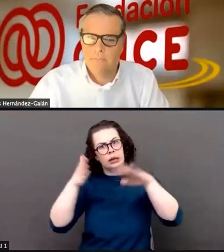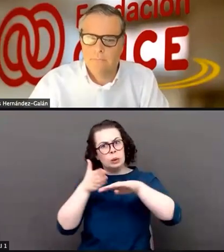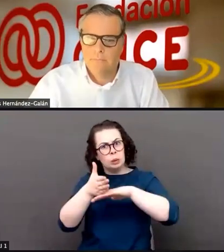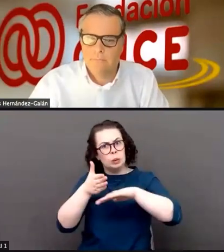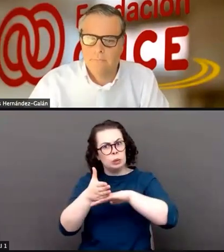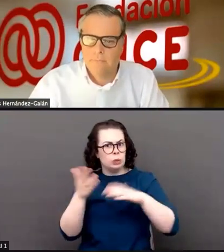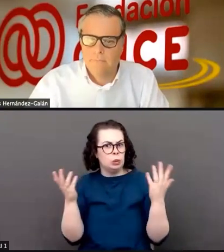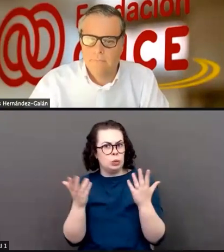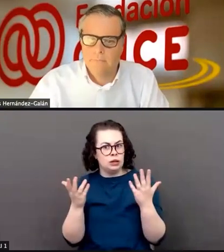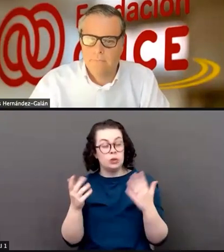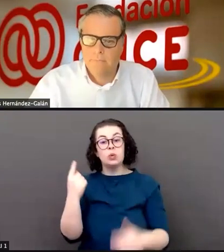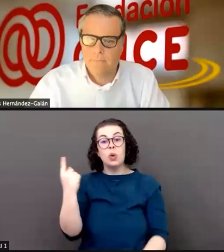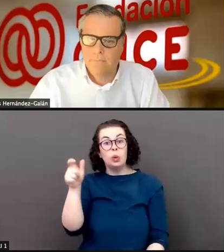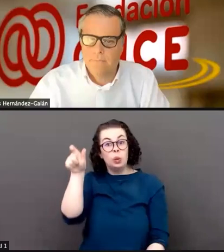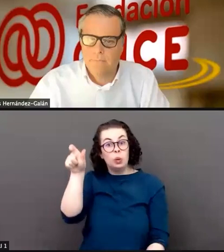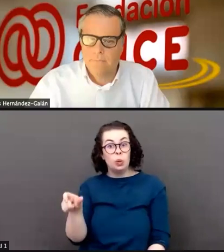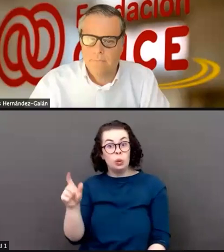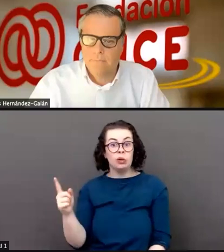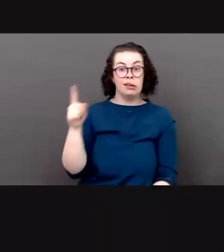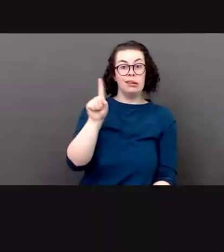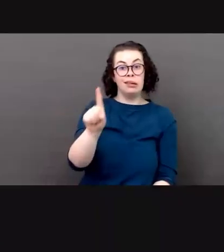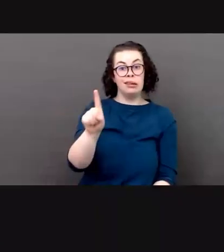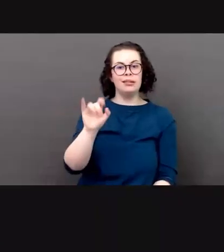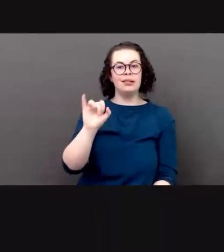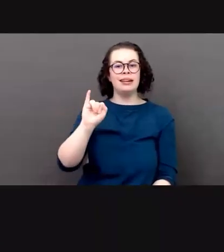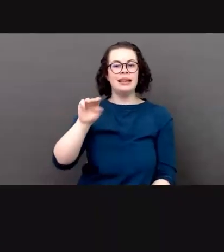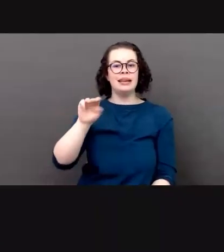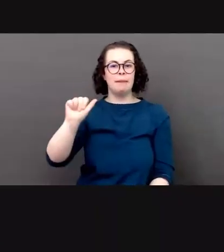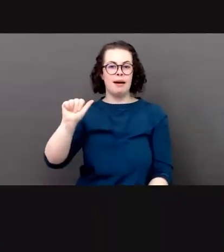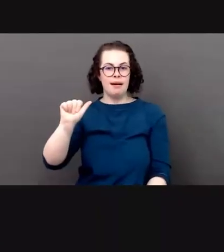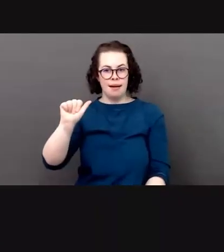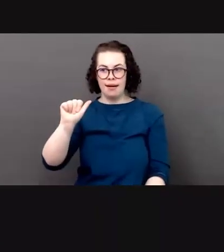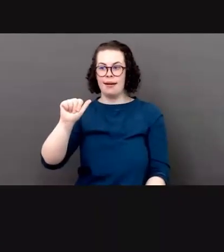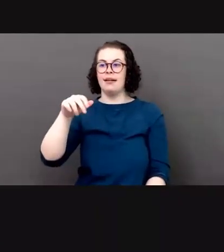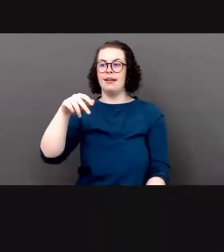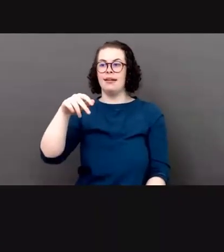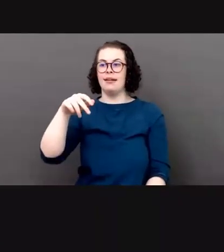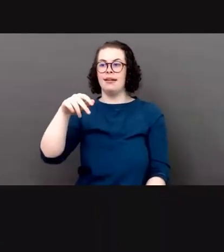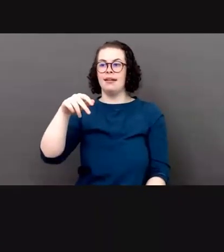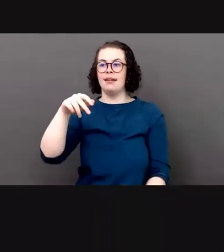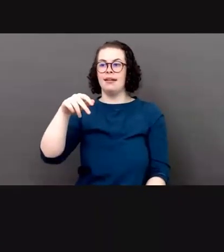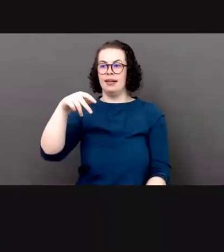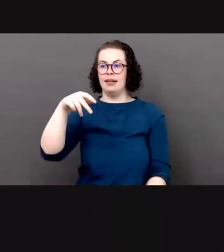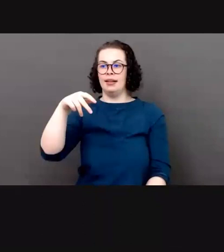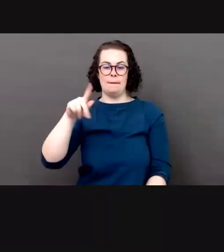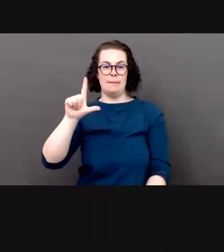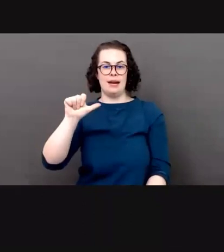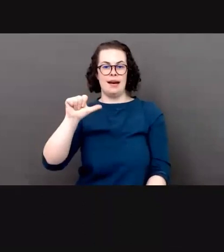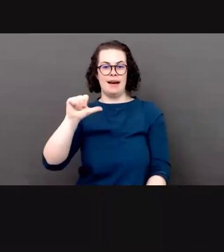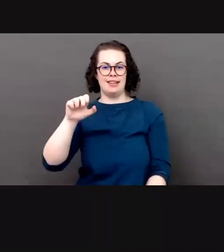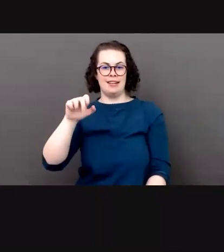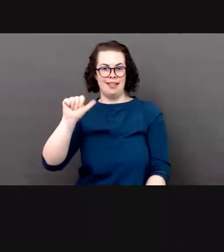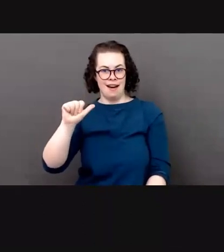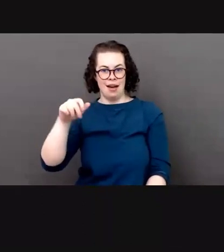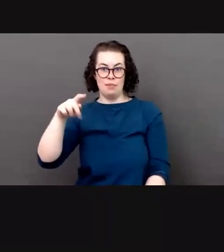Placencia Porrero will be the person presenting that. Inmaculada Placencia